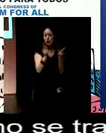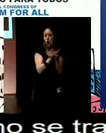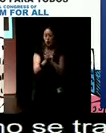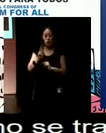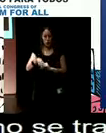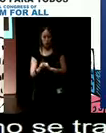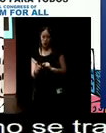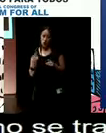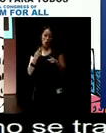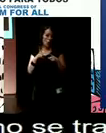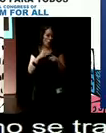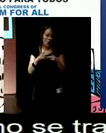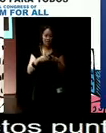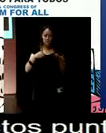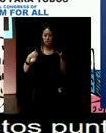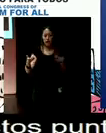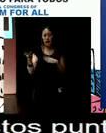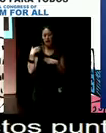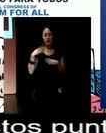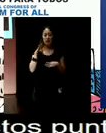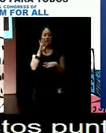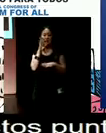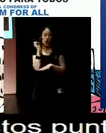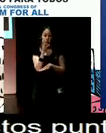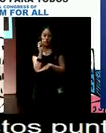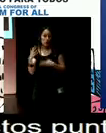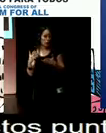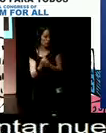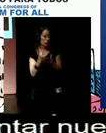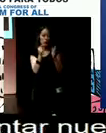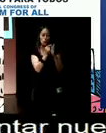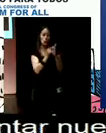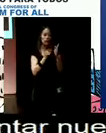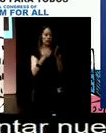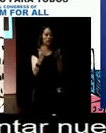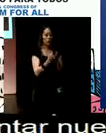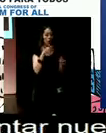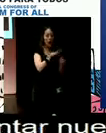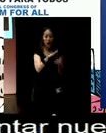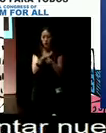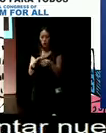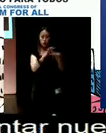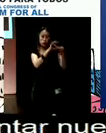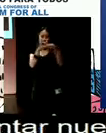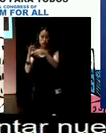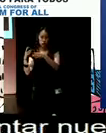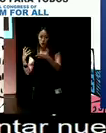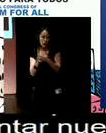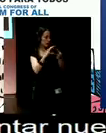punctual factors, but as the other speakers were talking about, is